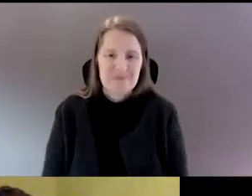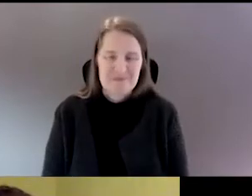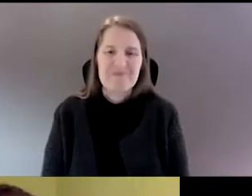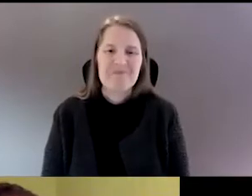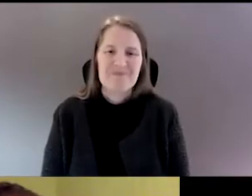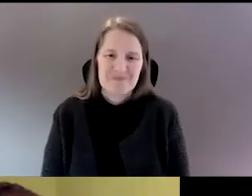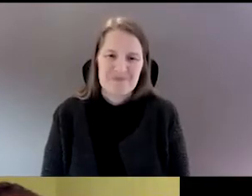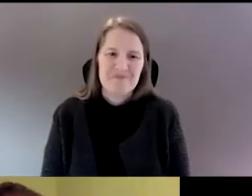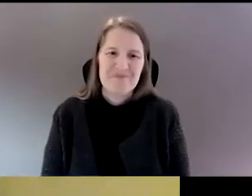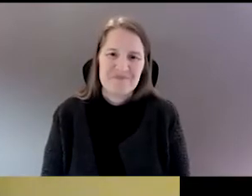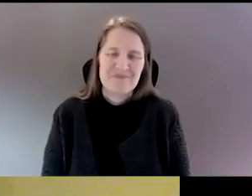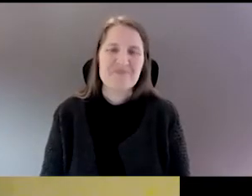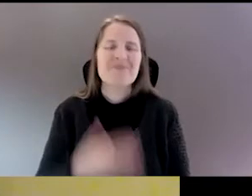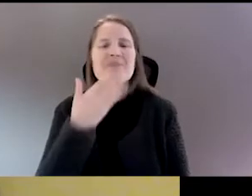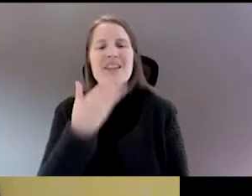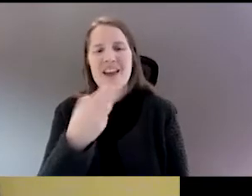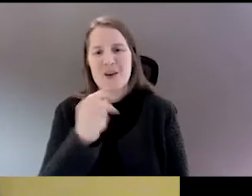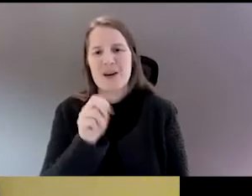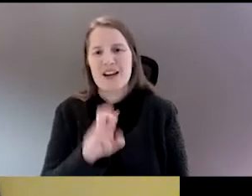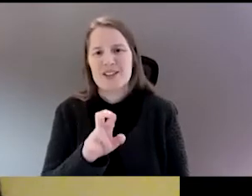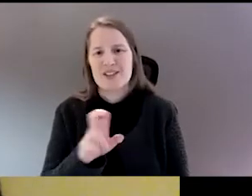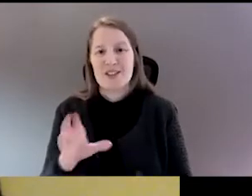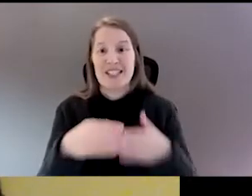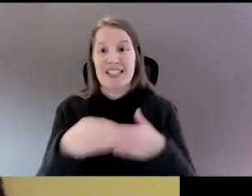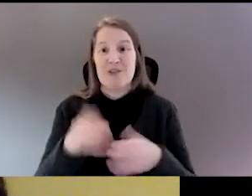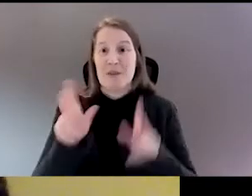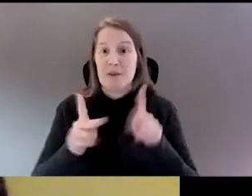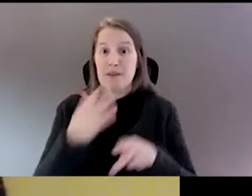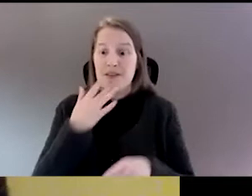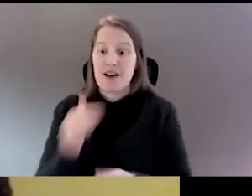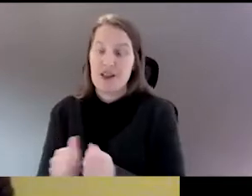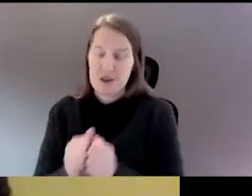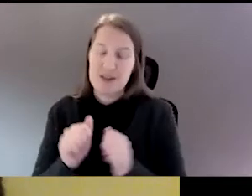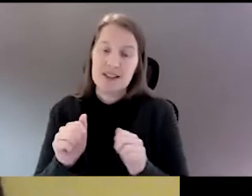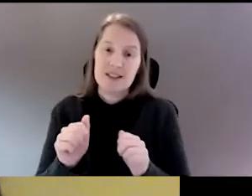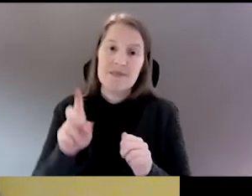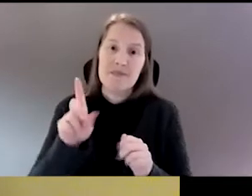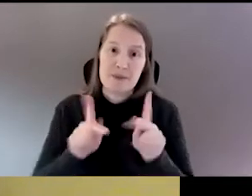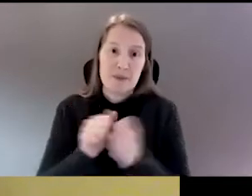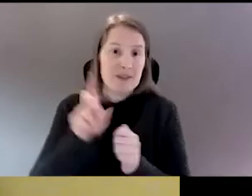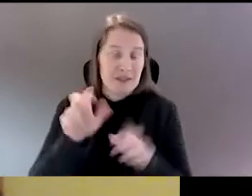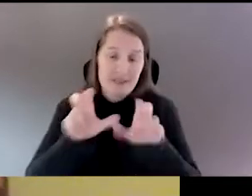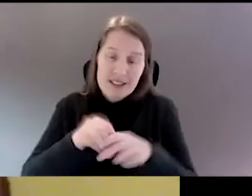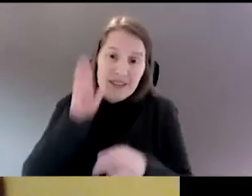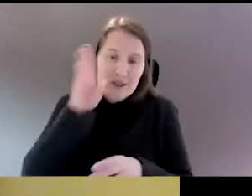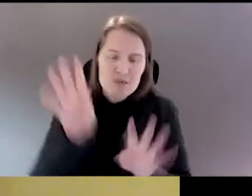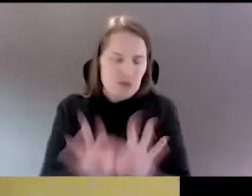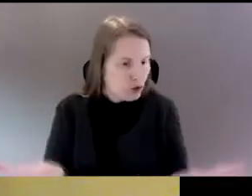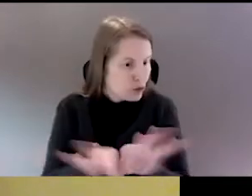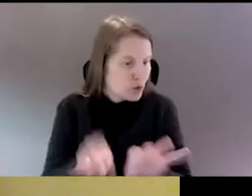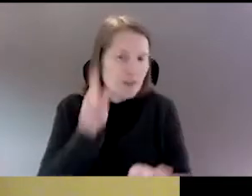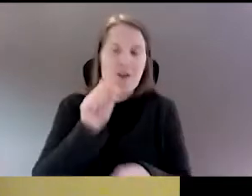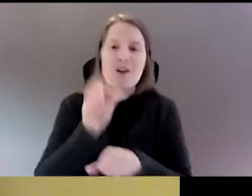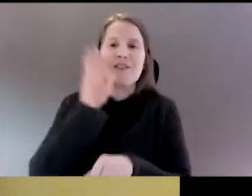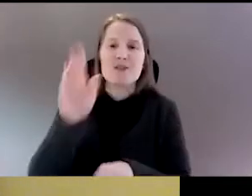Thank you, Hector. Leadership of people of color with disabilities and investing in our future is crucial to the future of equity work. Joan,